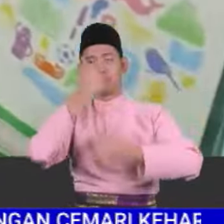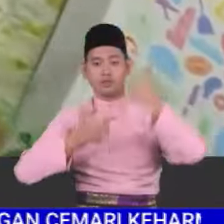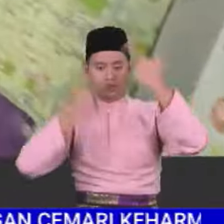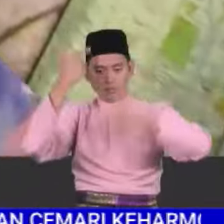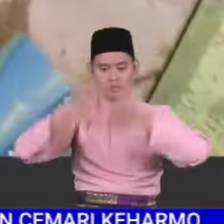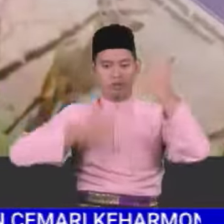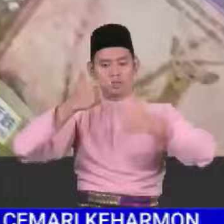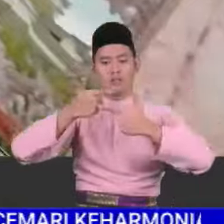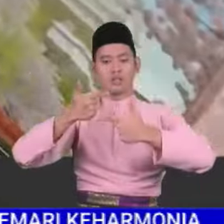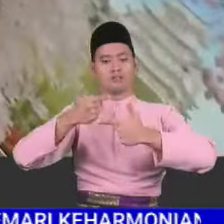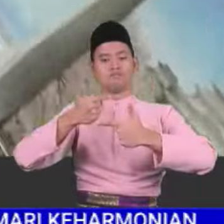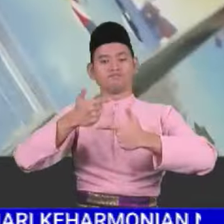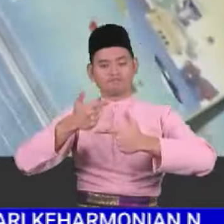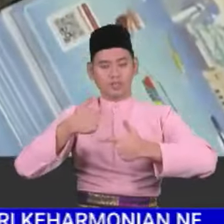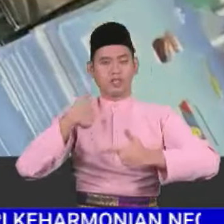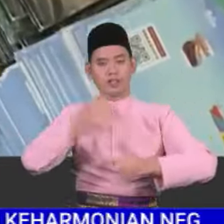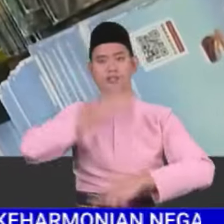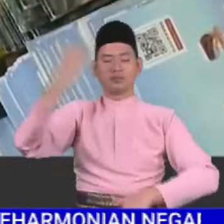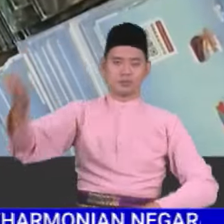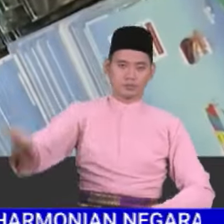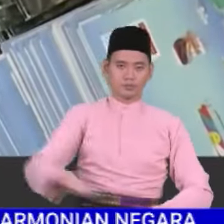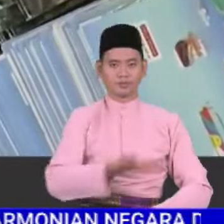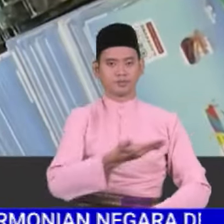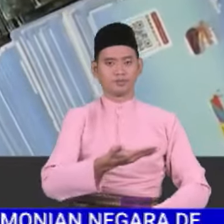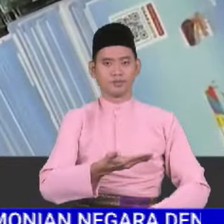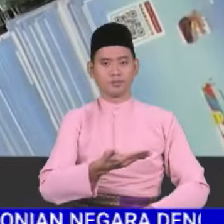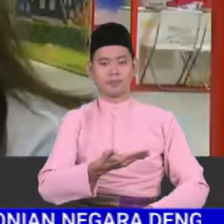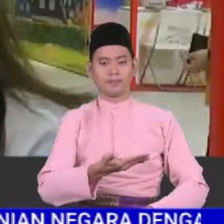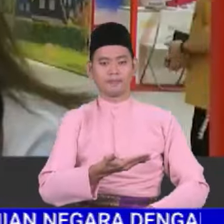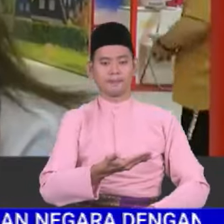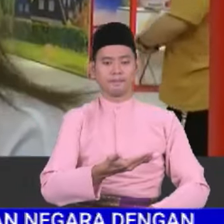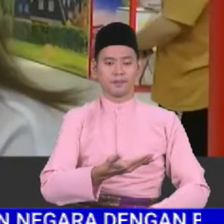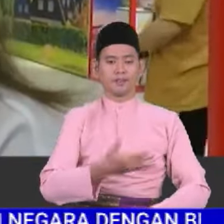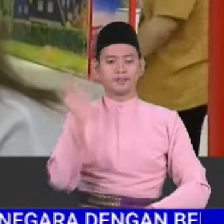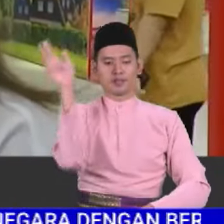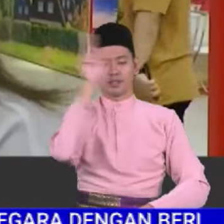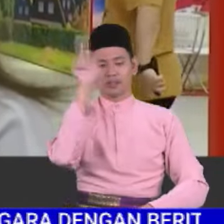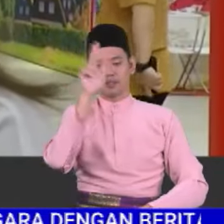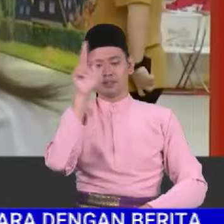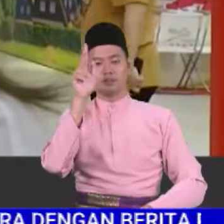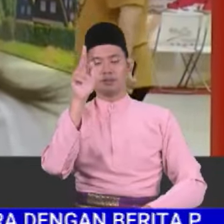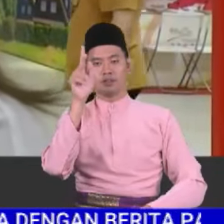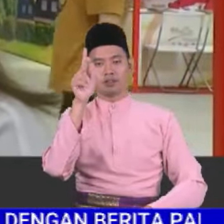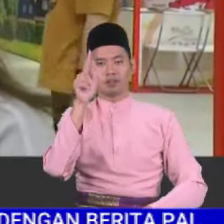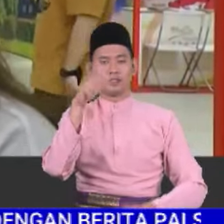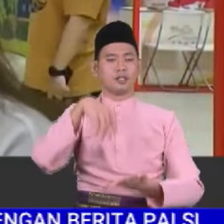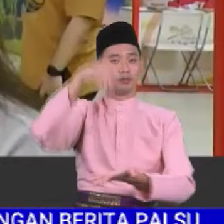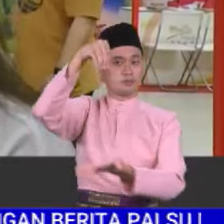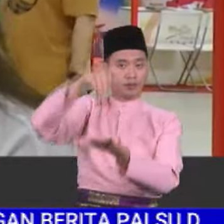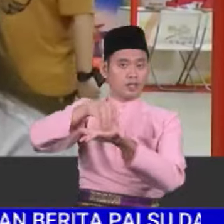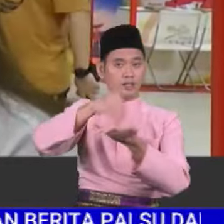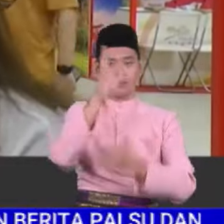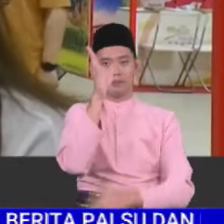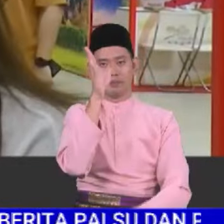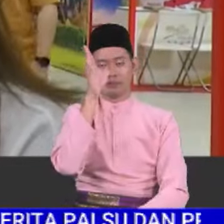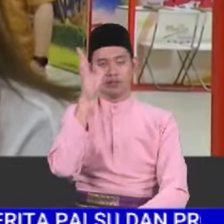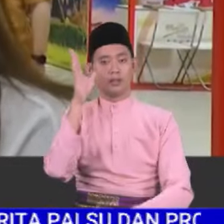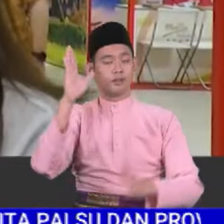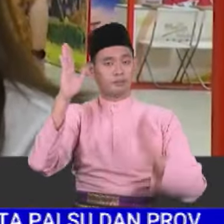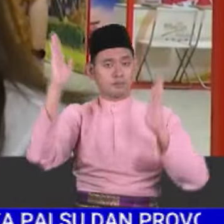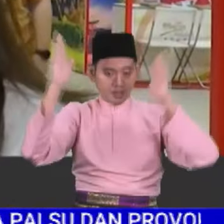and also we welcome the 7 regional government from Japan, and also we have